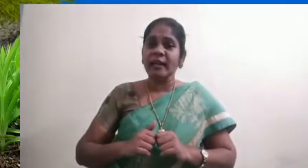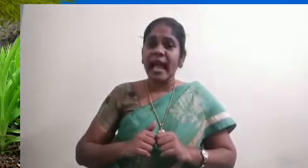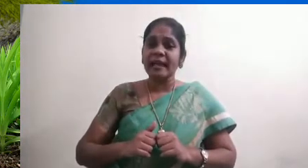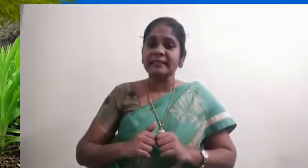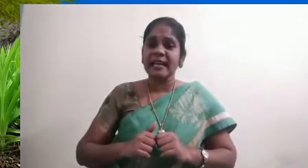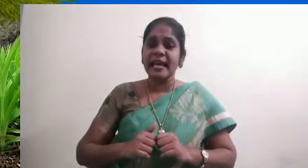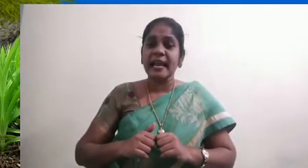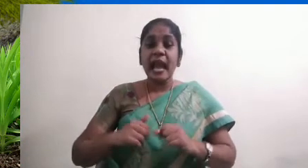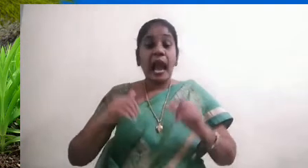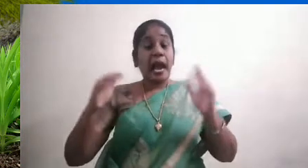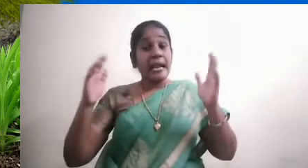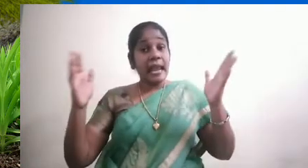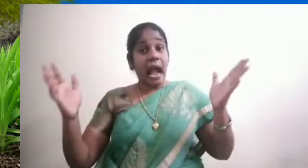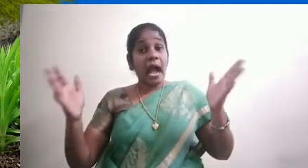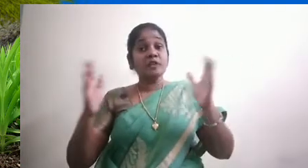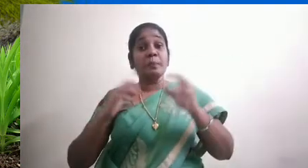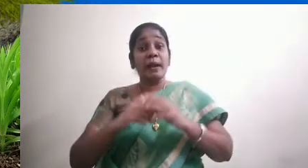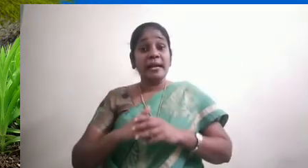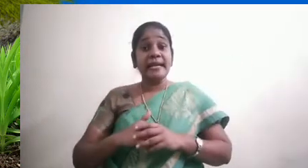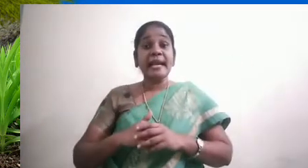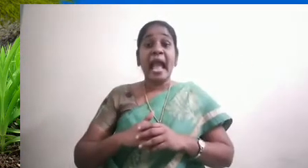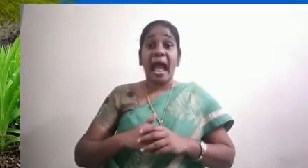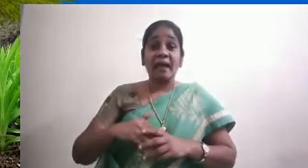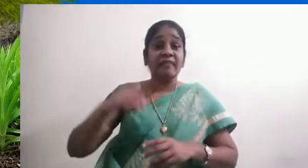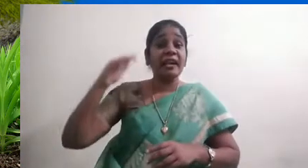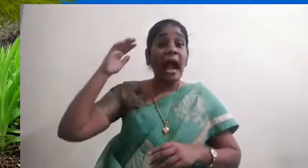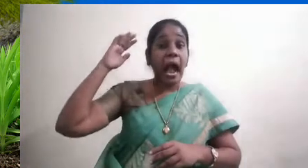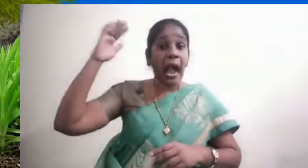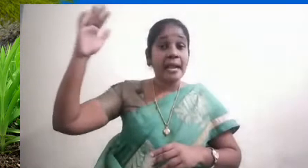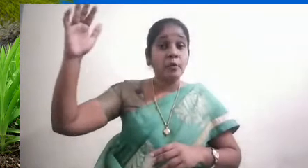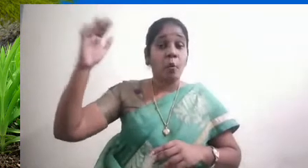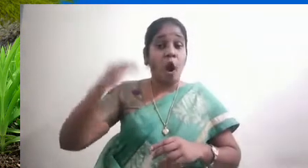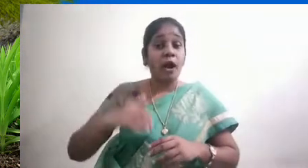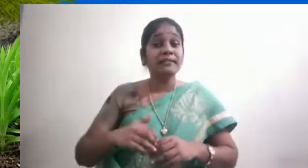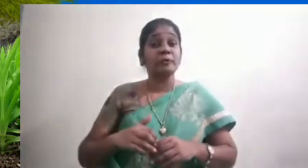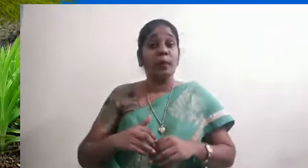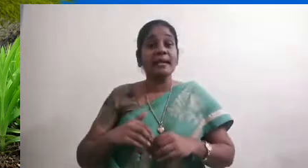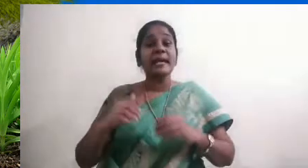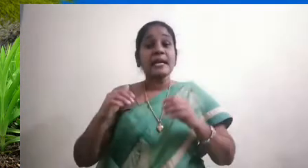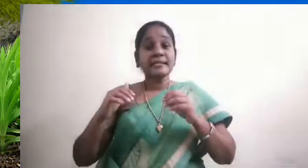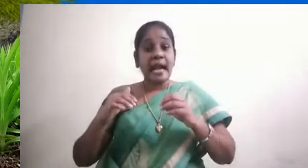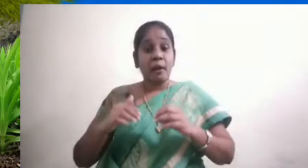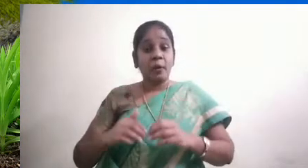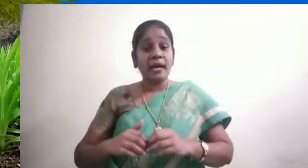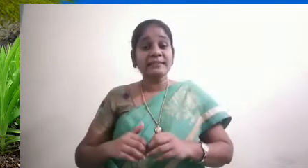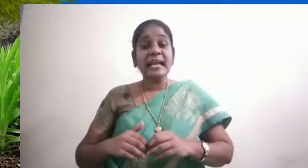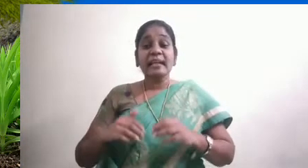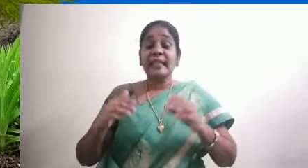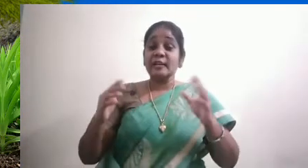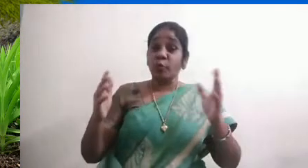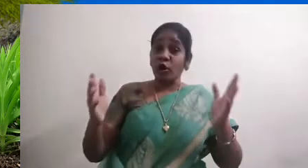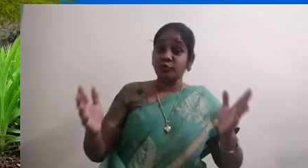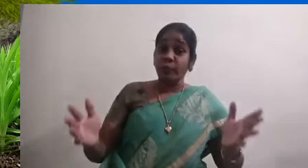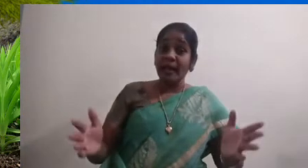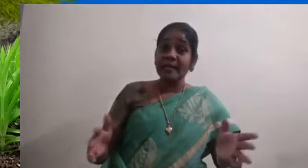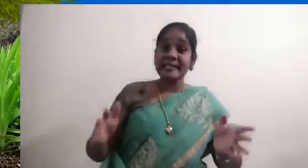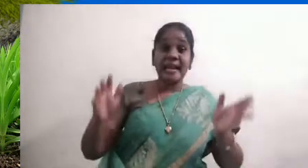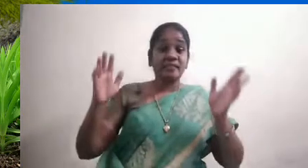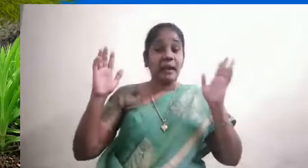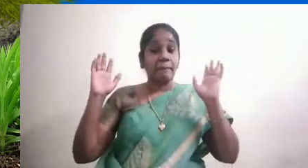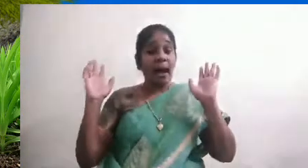meaning for castle? A large building having high walls with towers